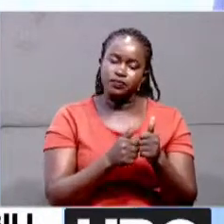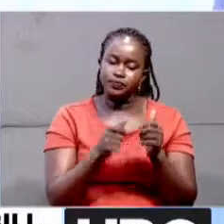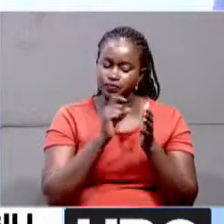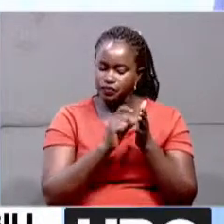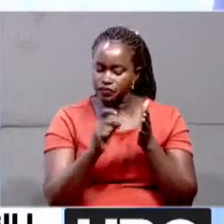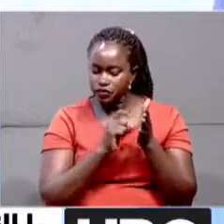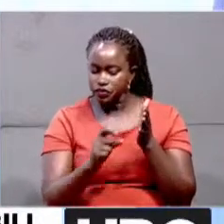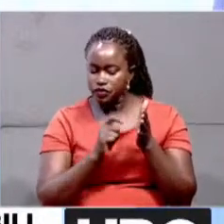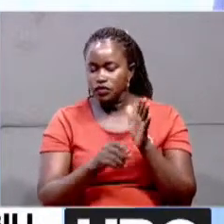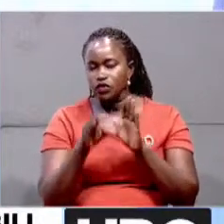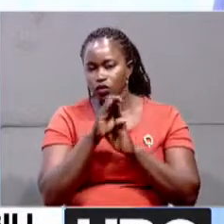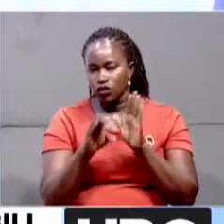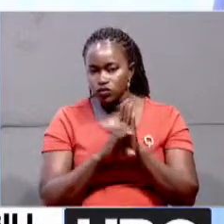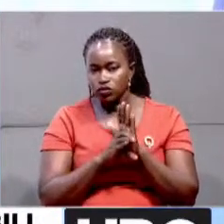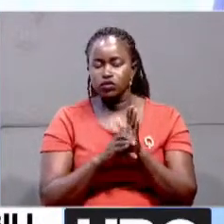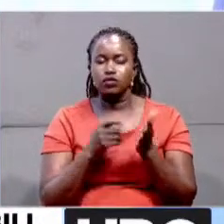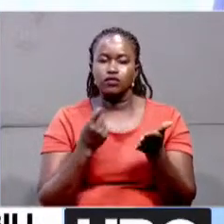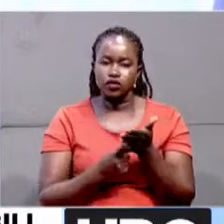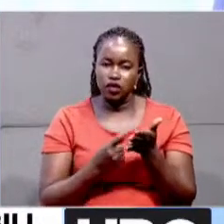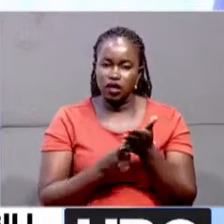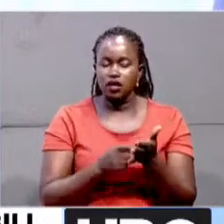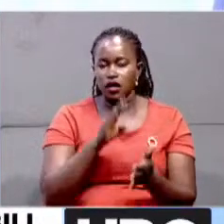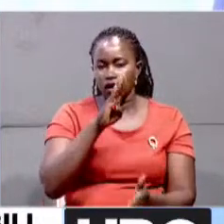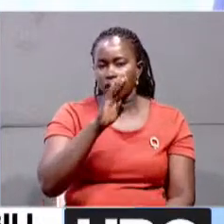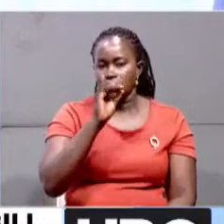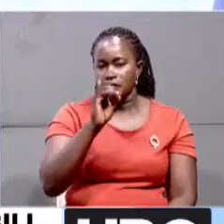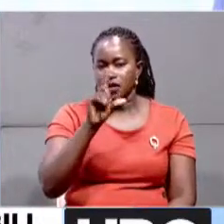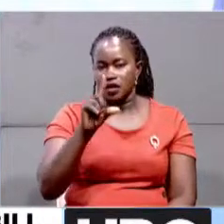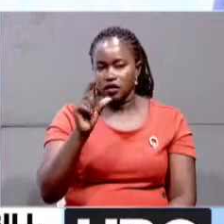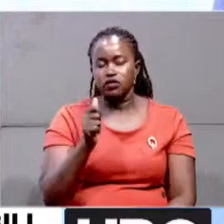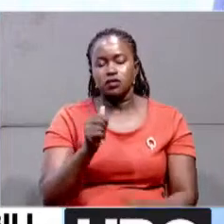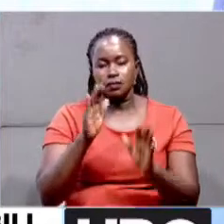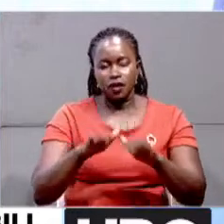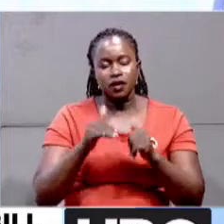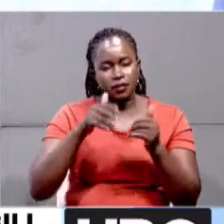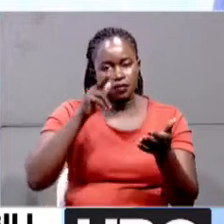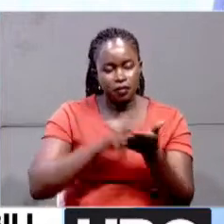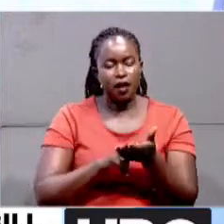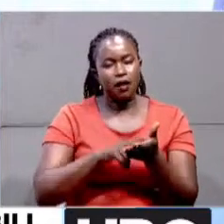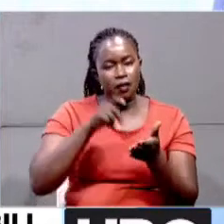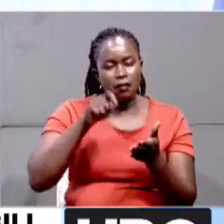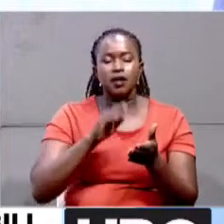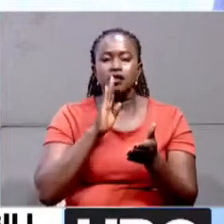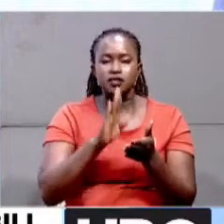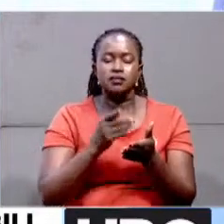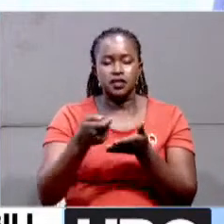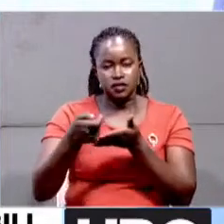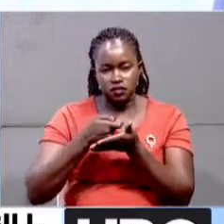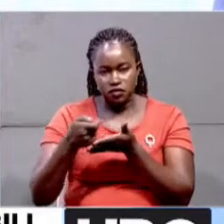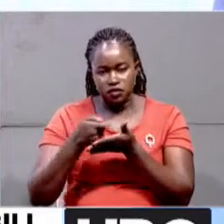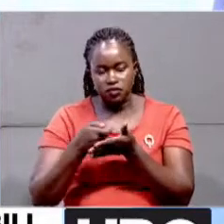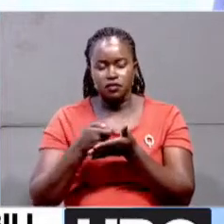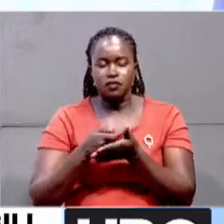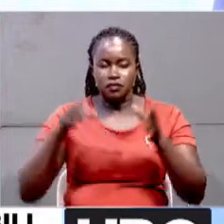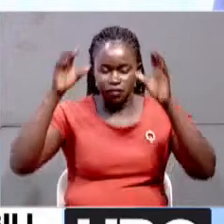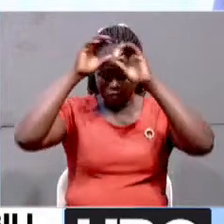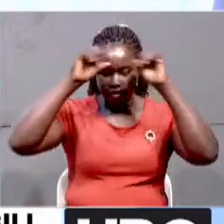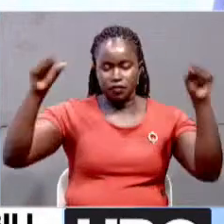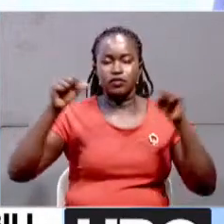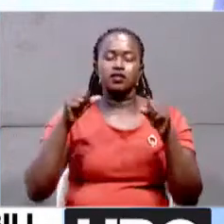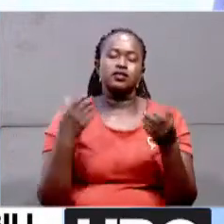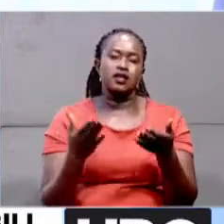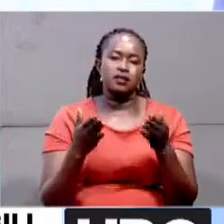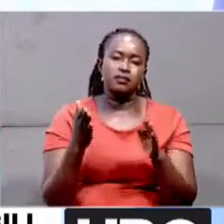provisions of the Constitution of Uganda, bills passed by Parliament must be assented to by the